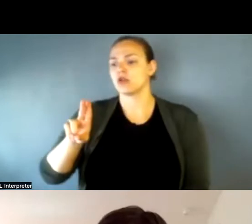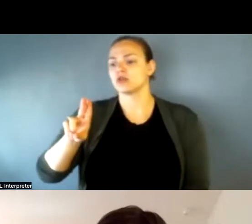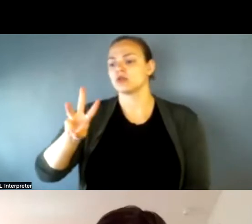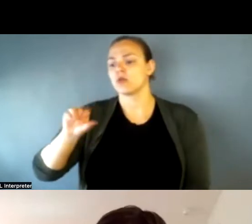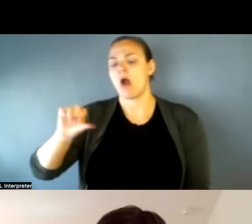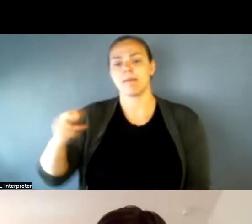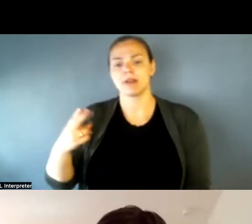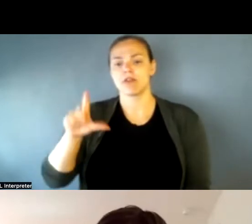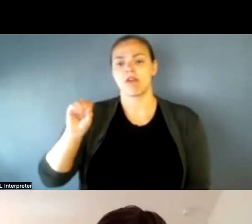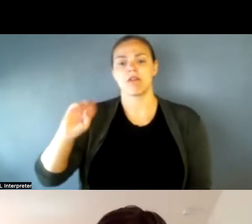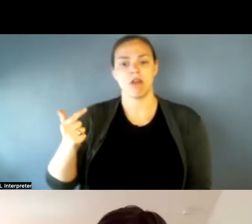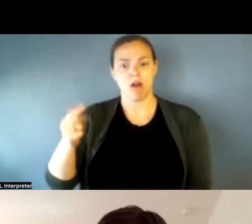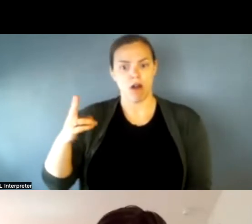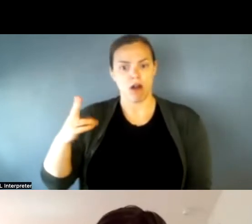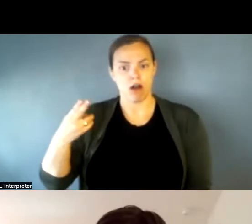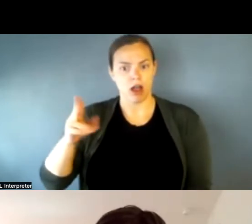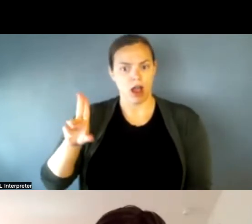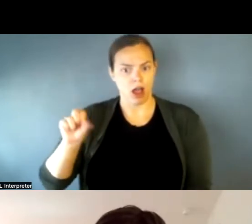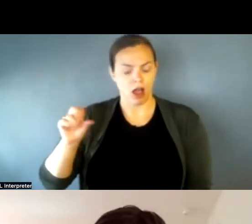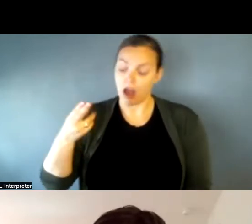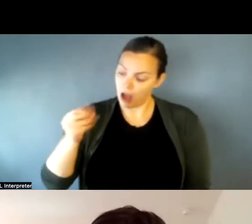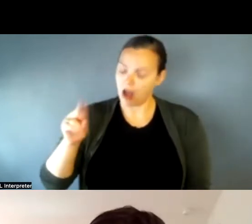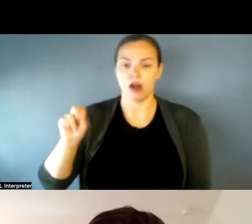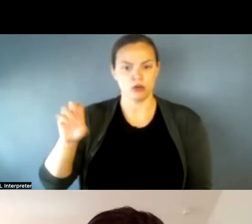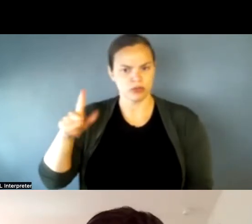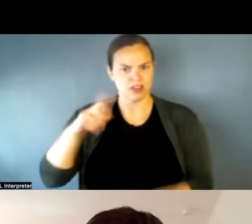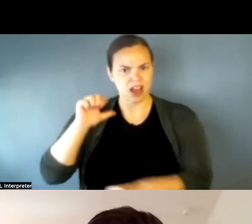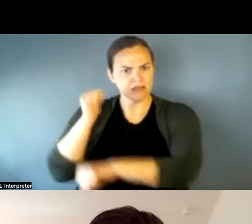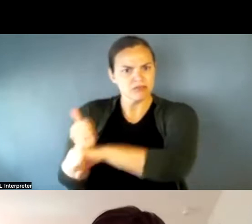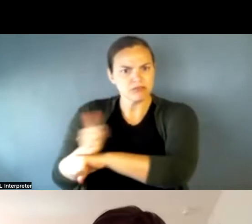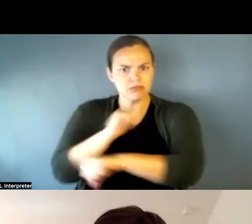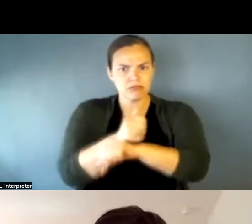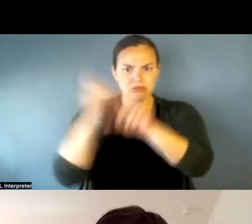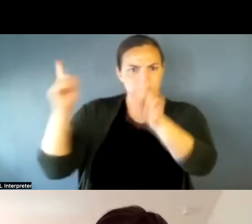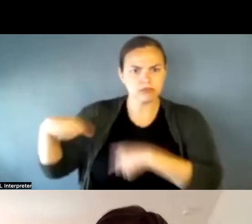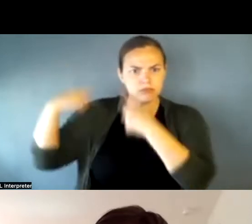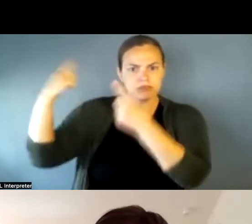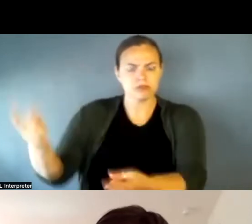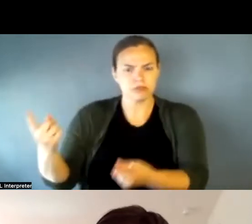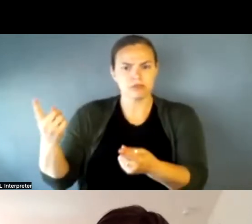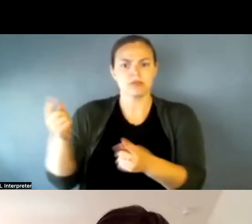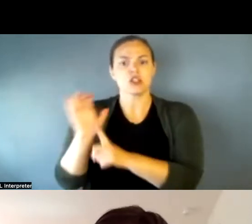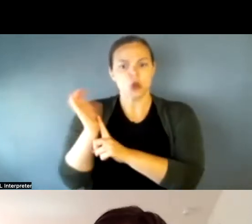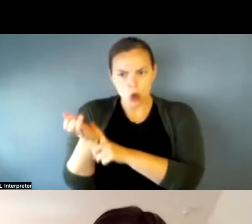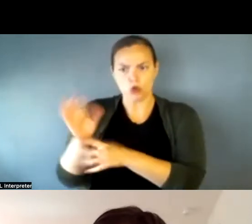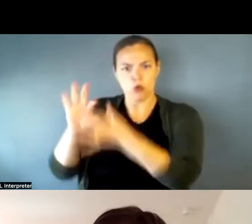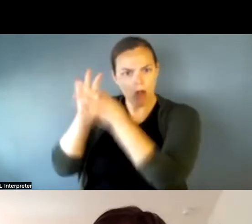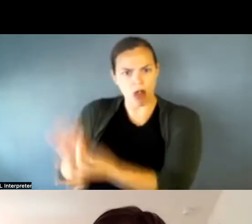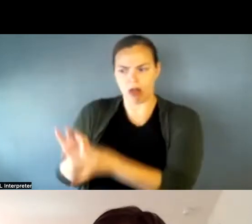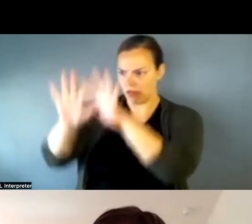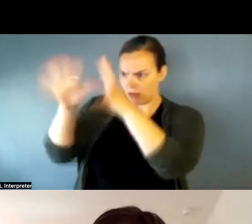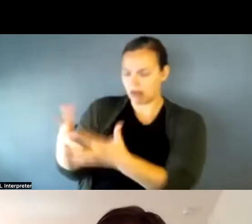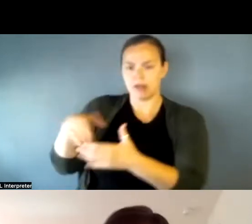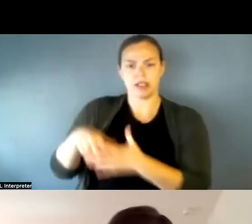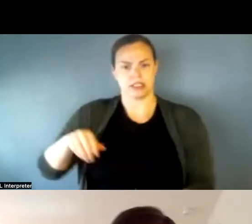Longhouse, and you know that has been established, you know, as a cultural institution in